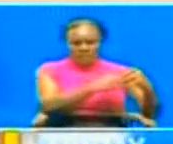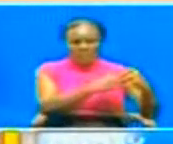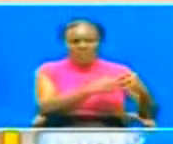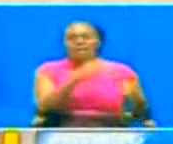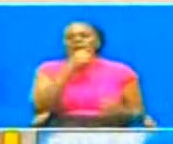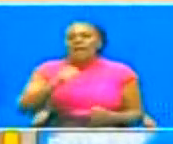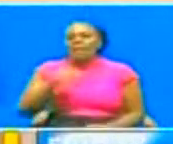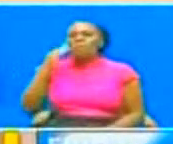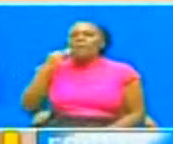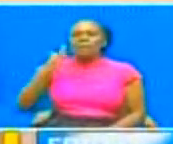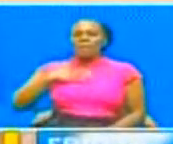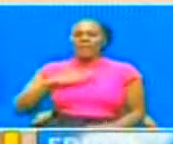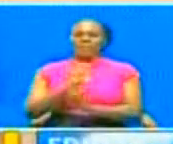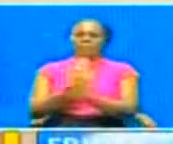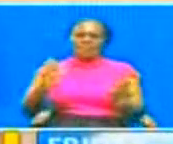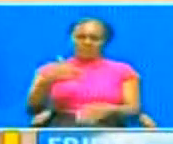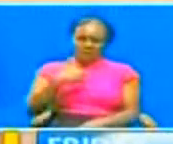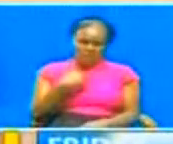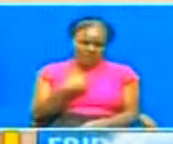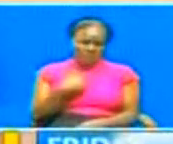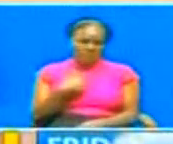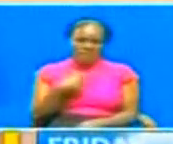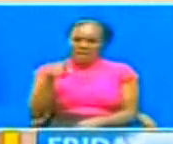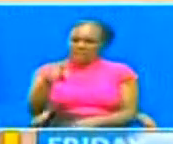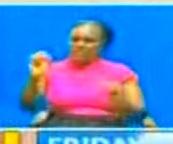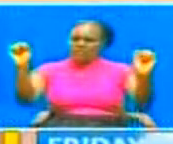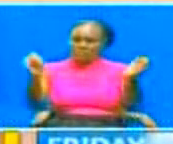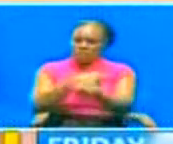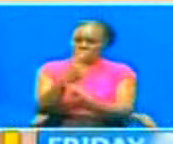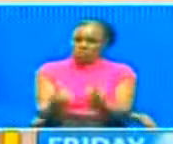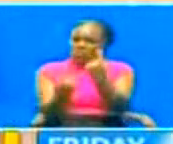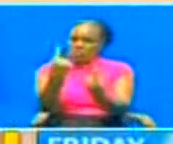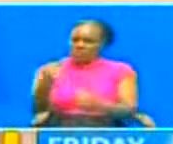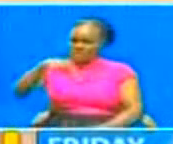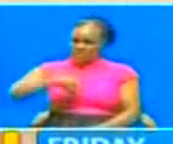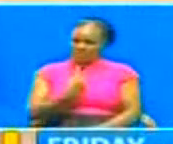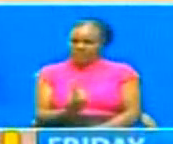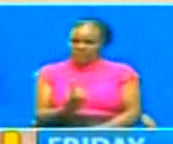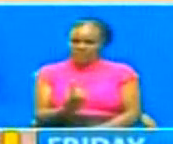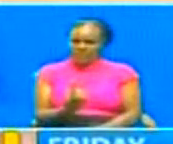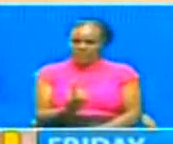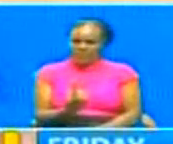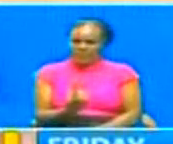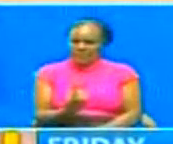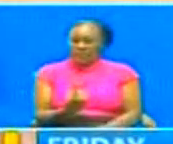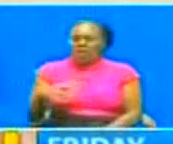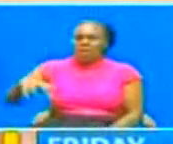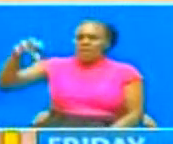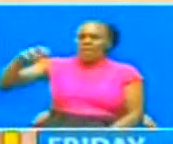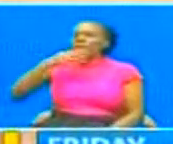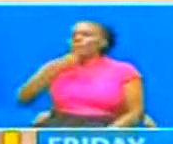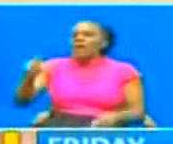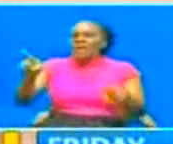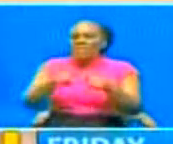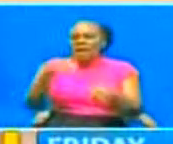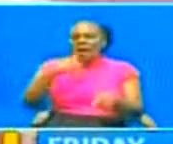my grandmother, which even she cannot even cook for herself. And my elder brother, who has